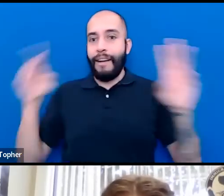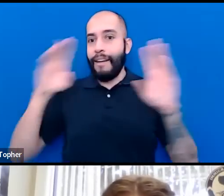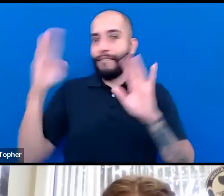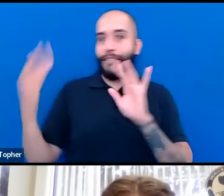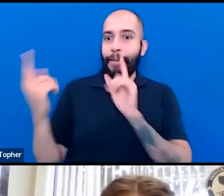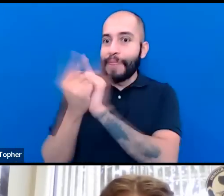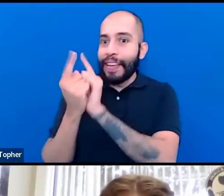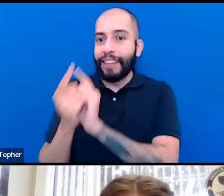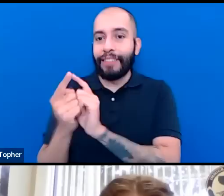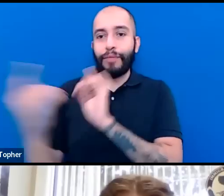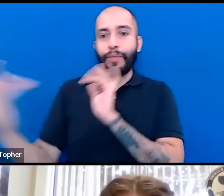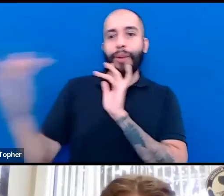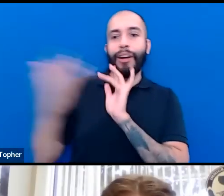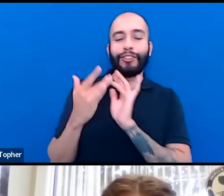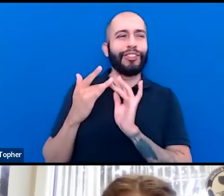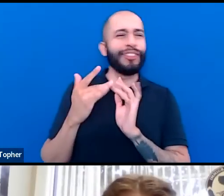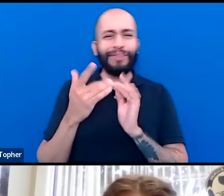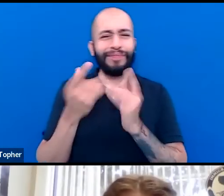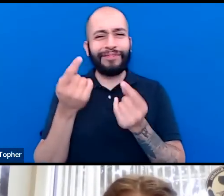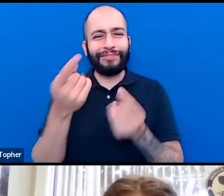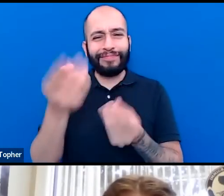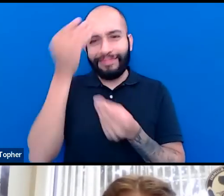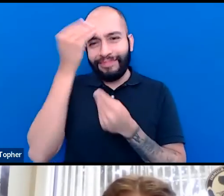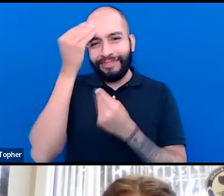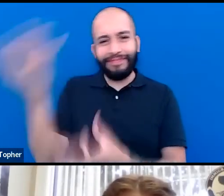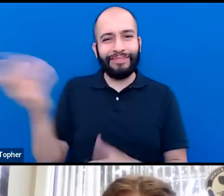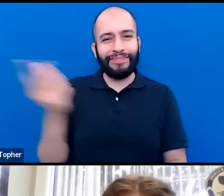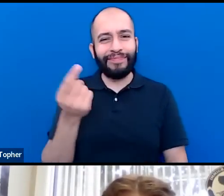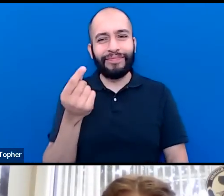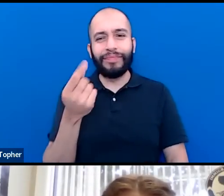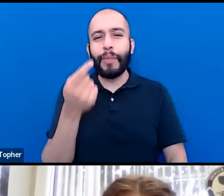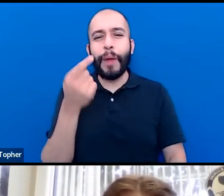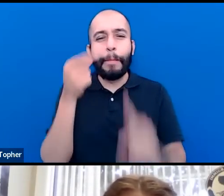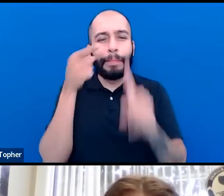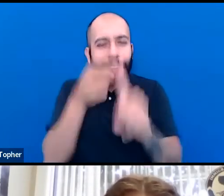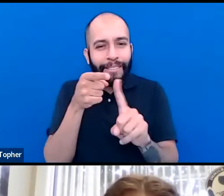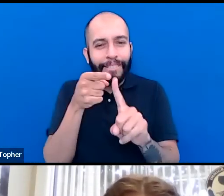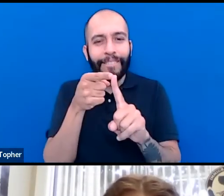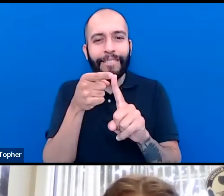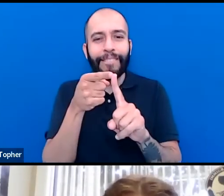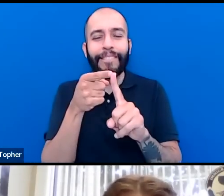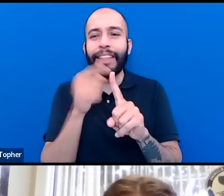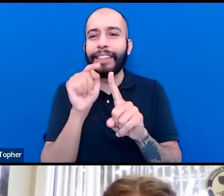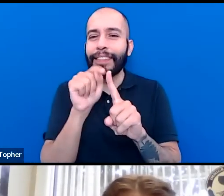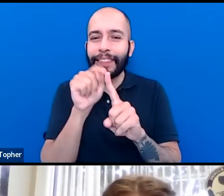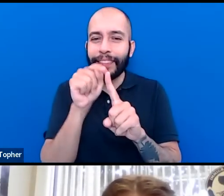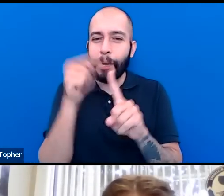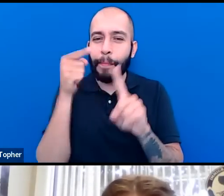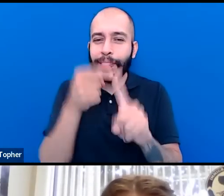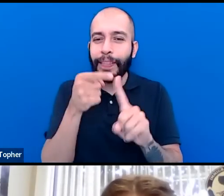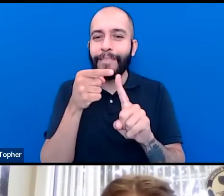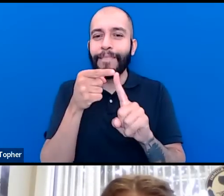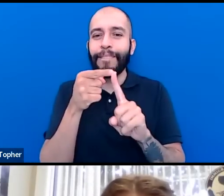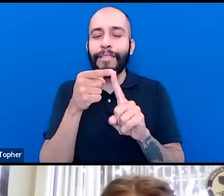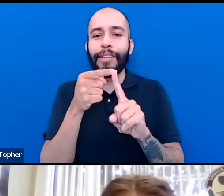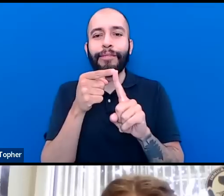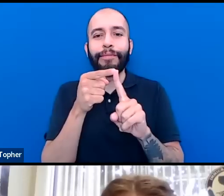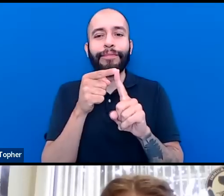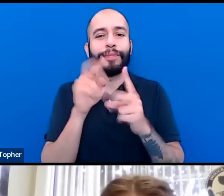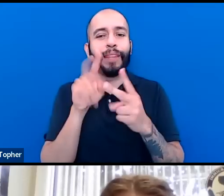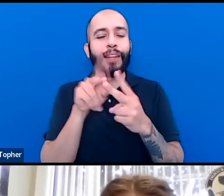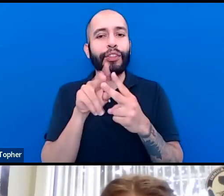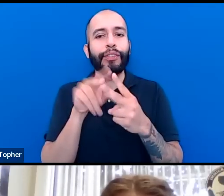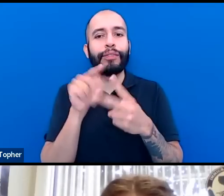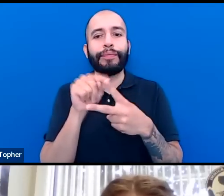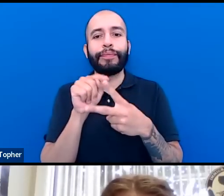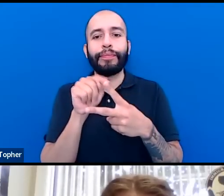it about either the baristas or Starbucks culture or whatever that has propelled